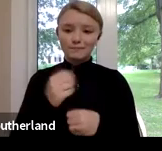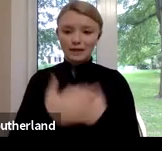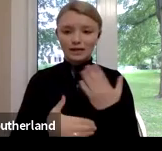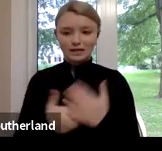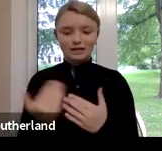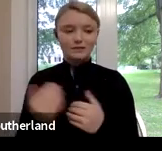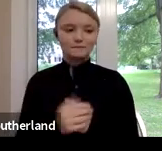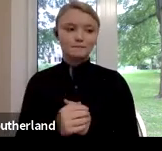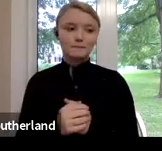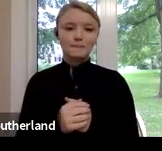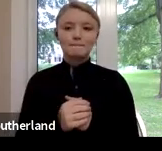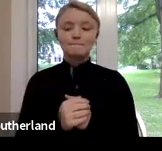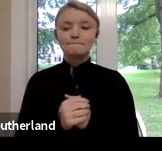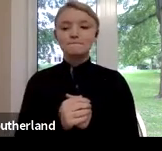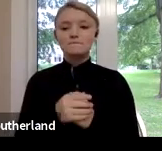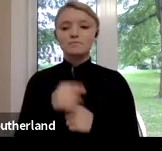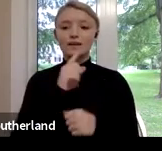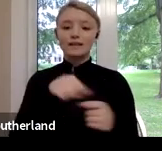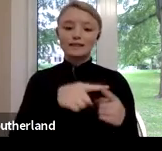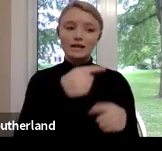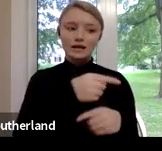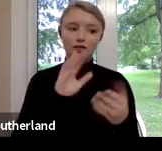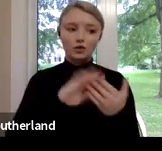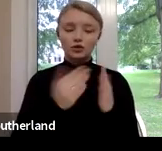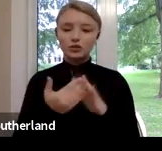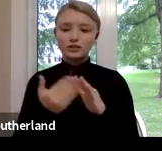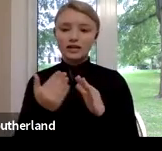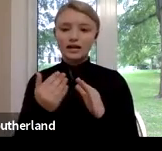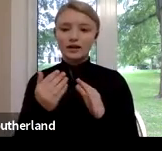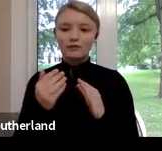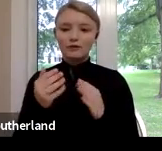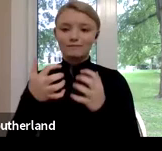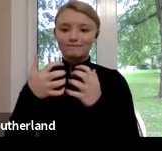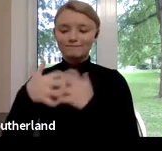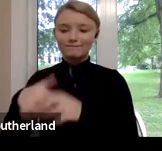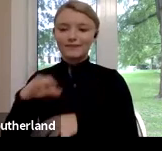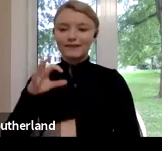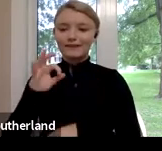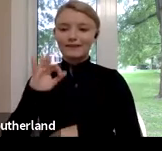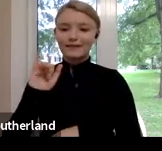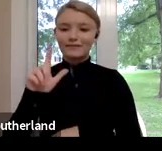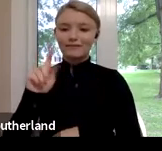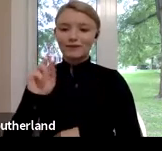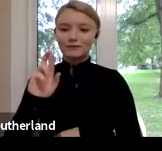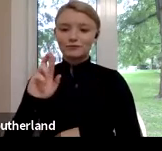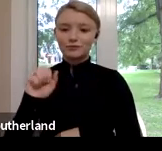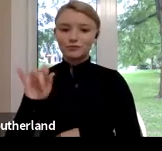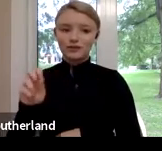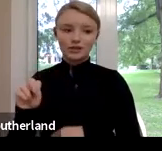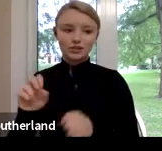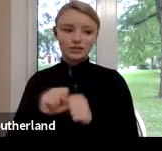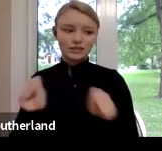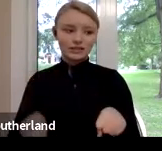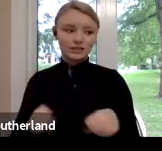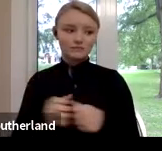town filtration systems. Oh boy, don't even get me started on those. Many of